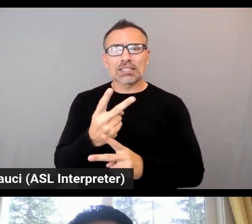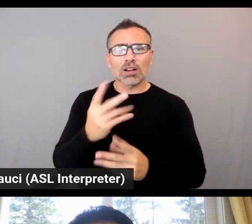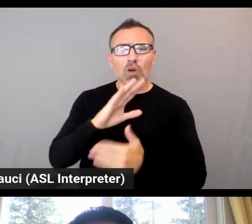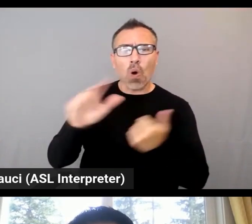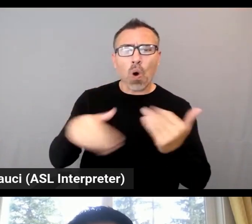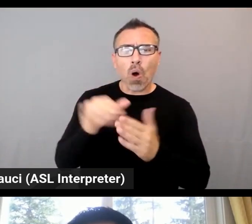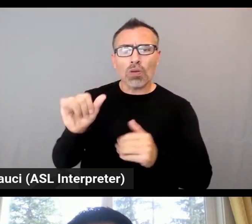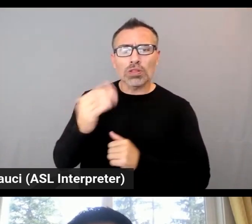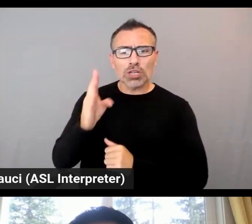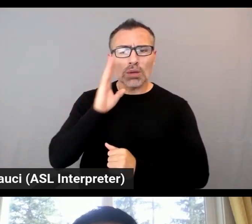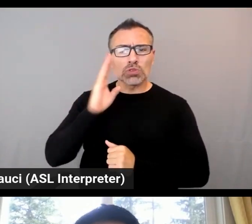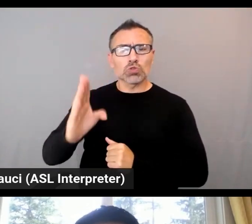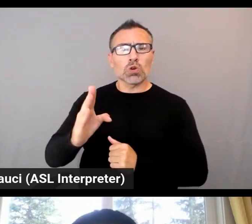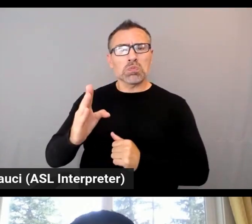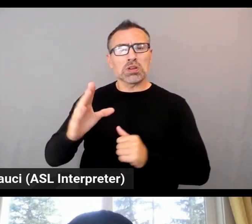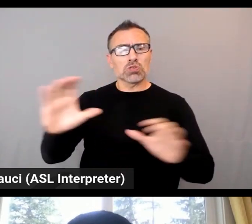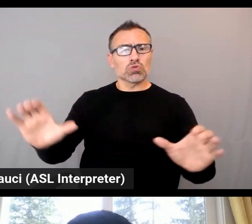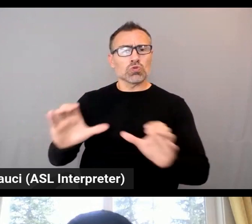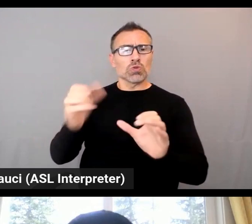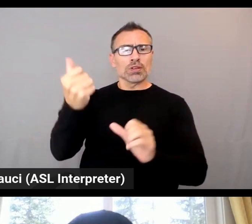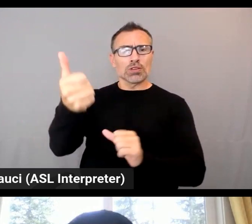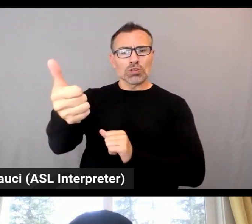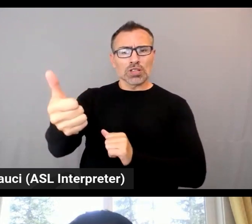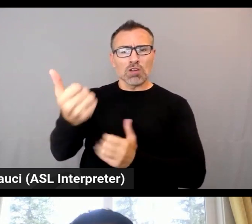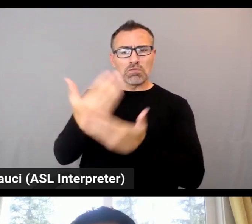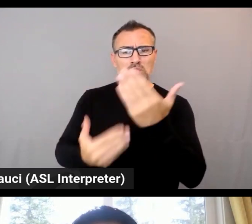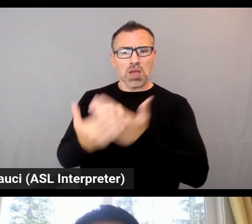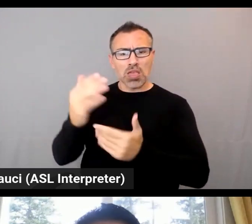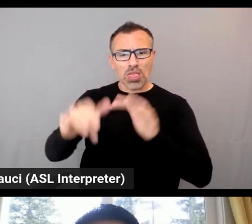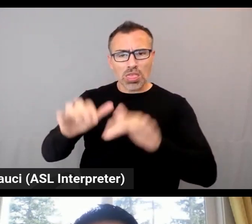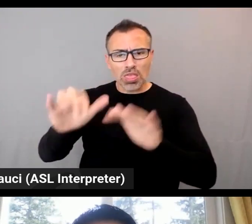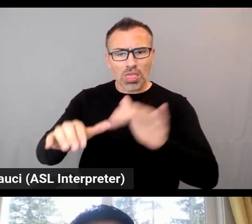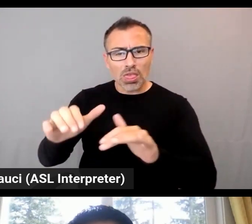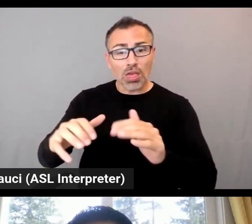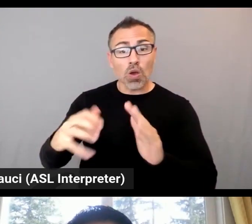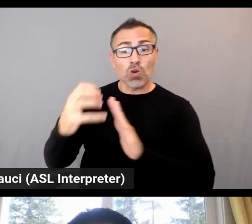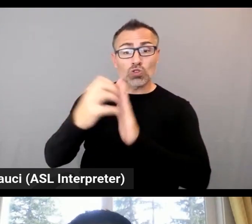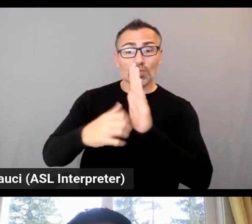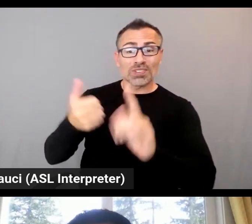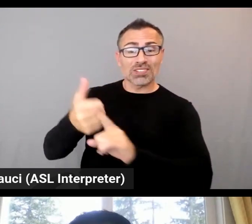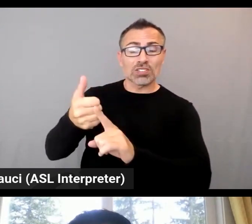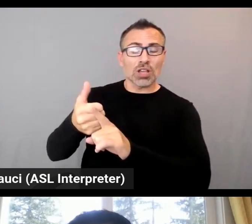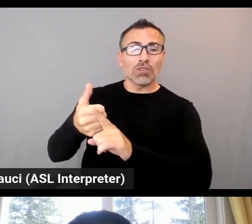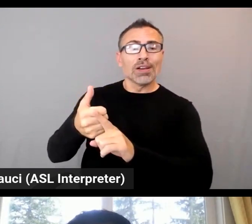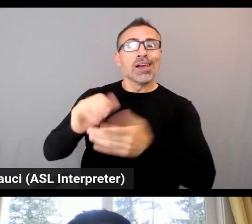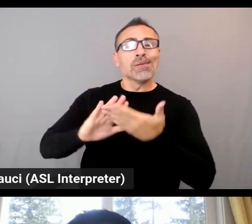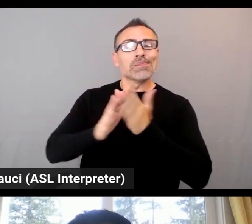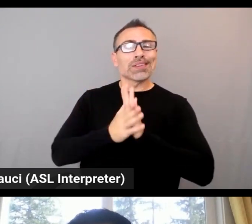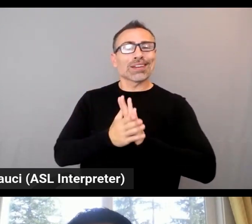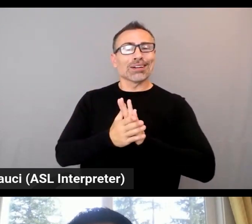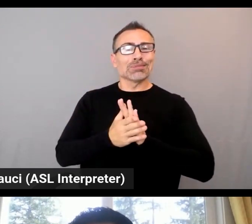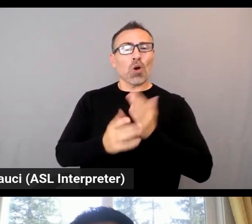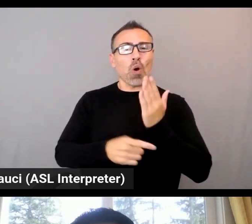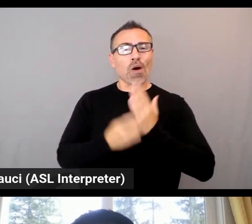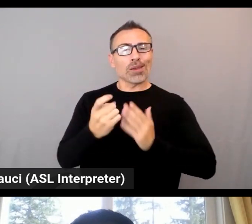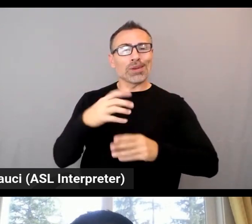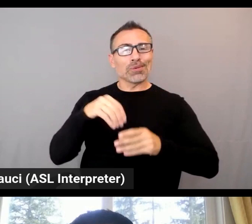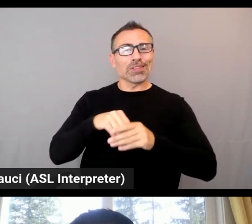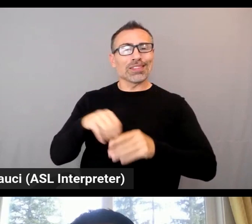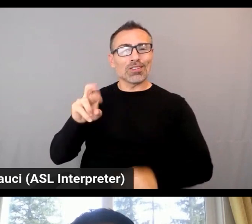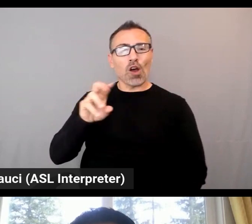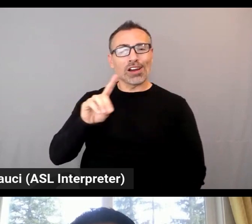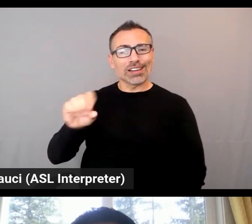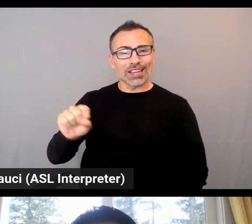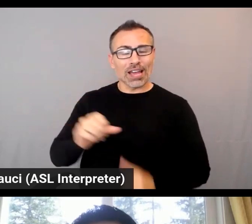on a conventional databases or scripting yourself. We automate that in RDS and Aurora. With RDS